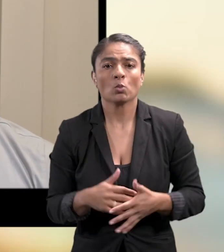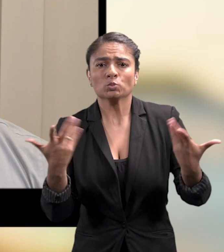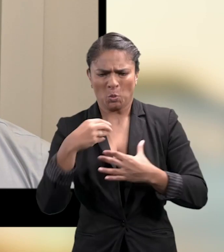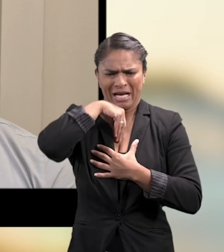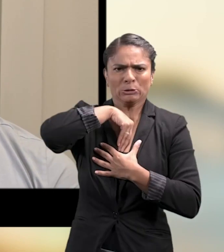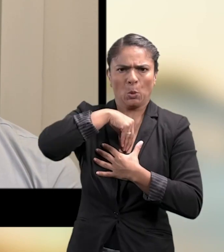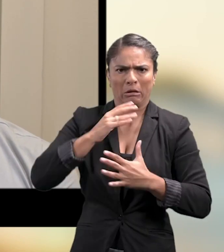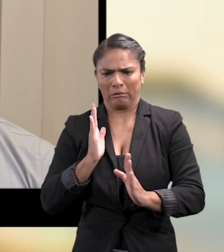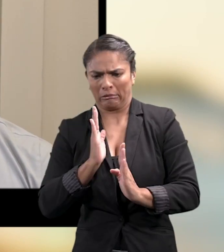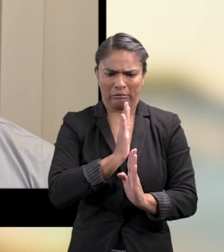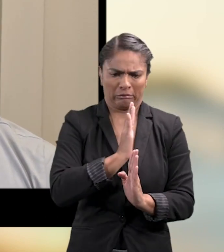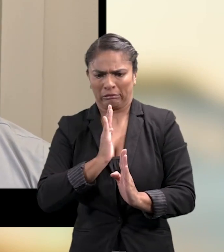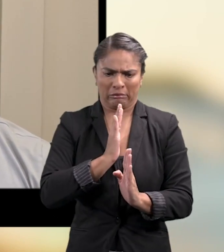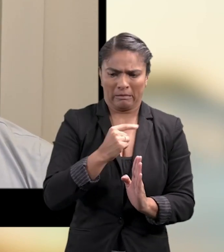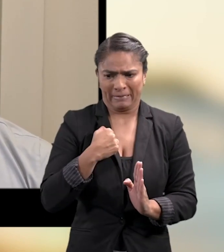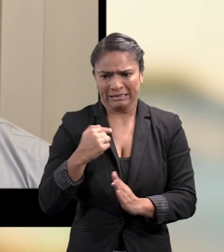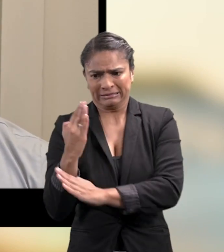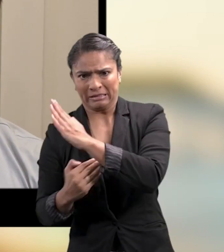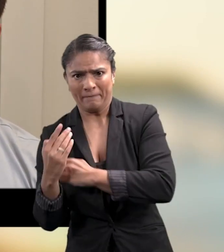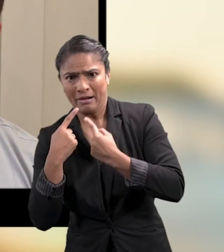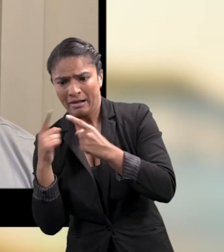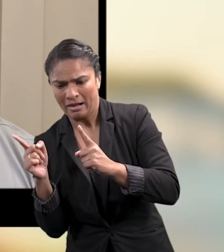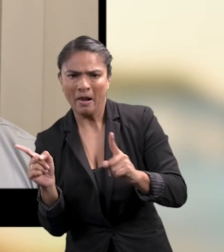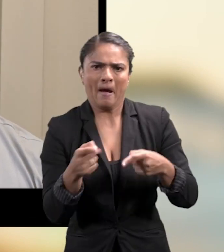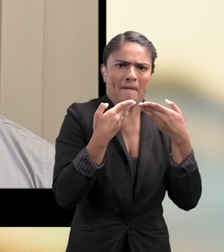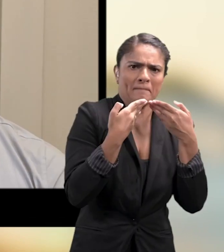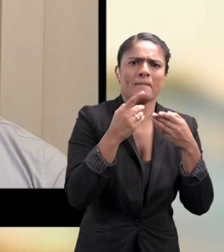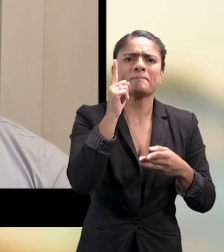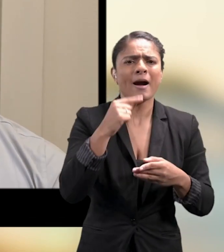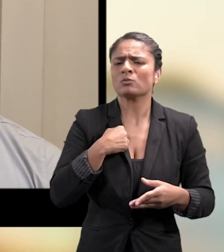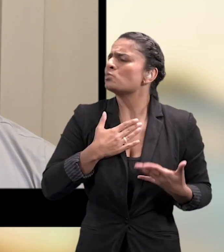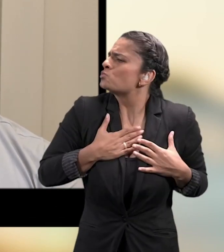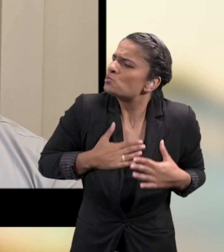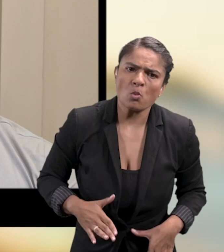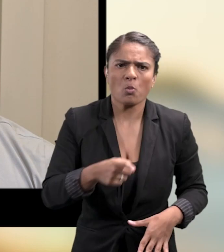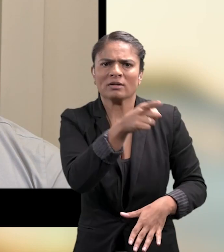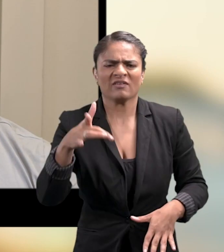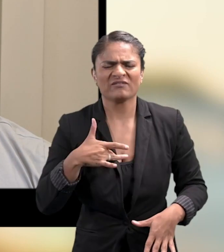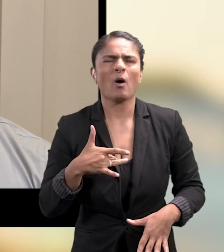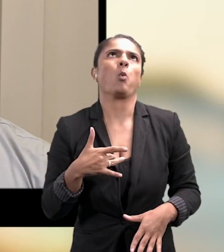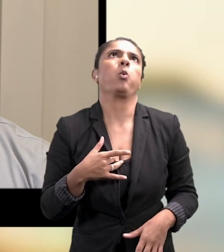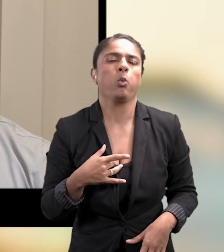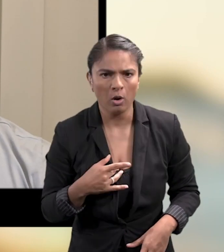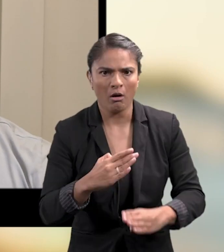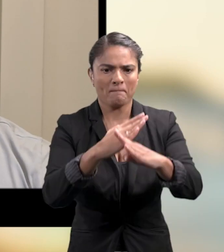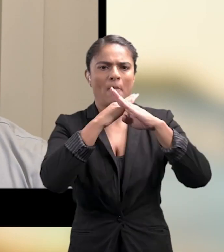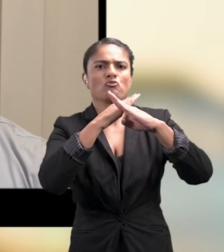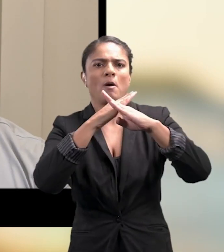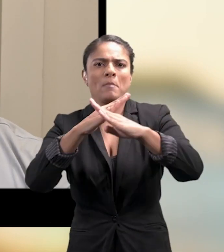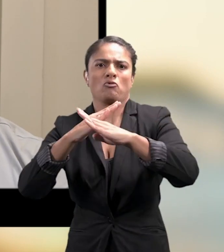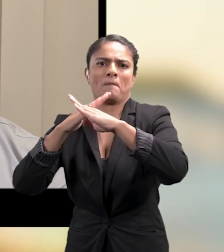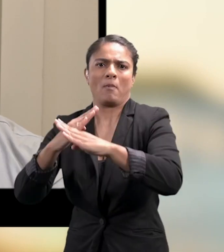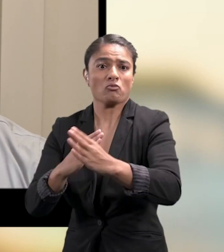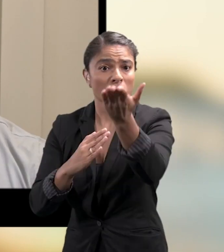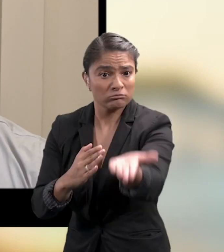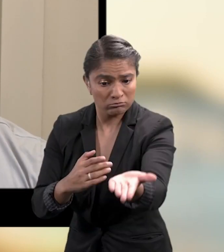this internal battle in people who have disabilities, at least in my own experience, where I don't want it to be a barrier between me